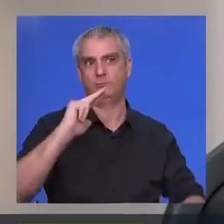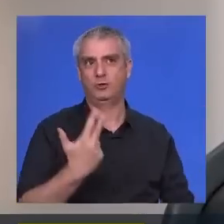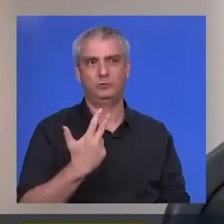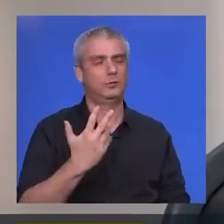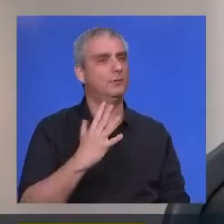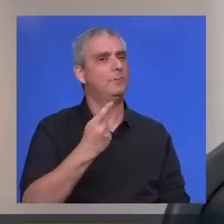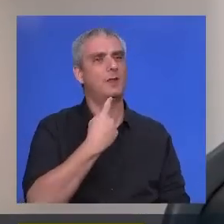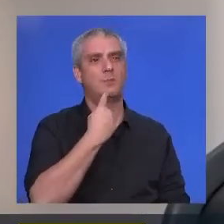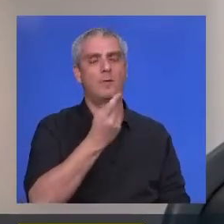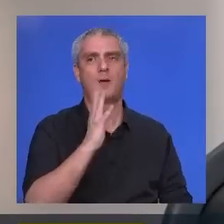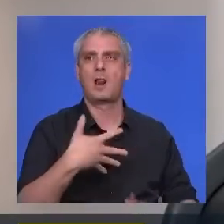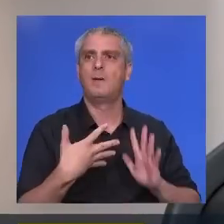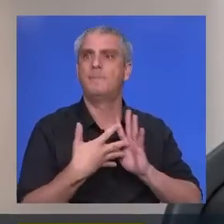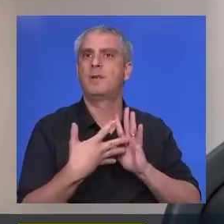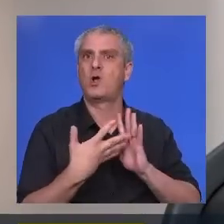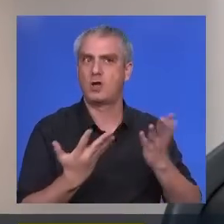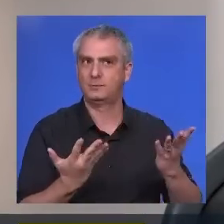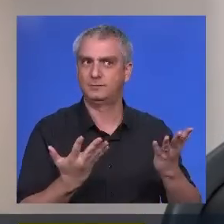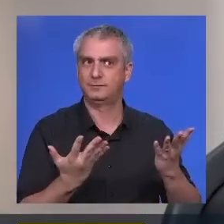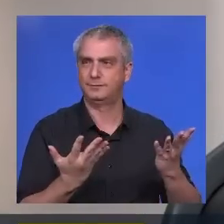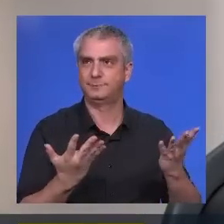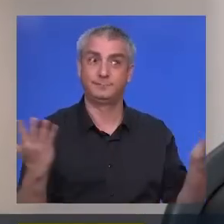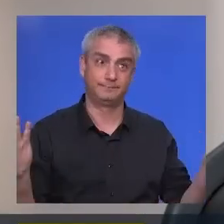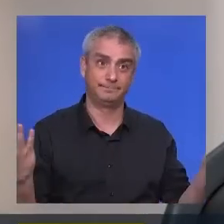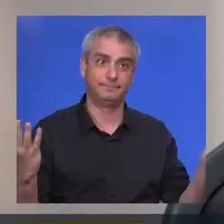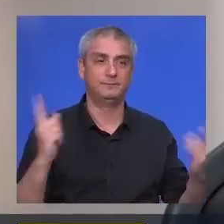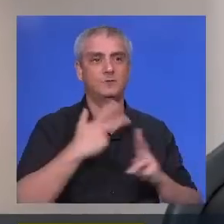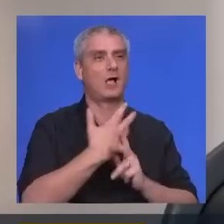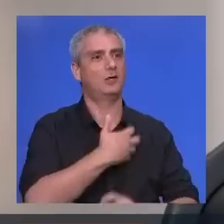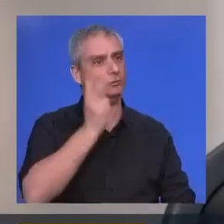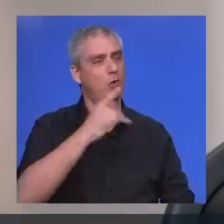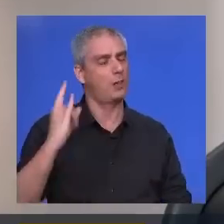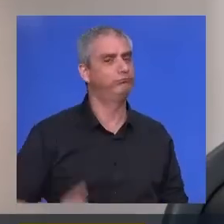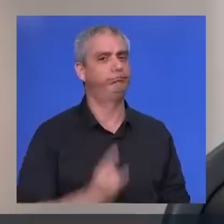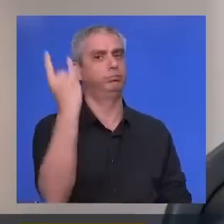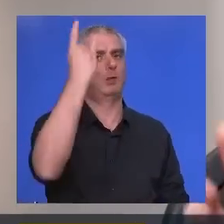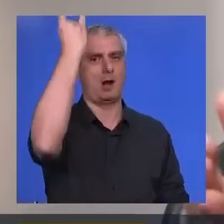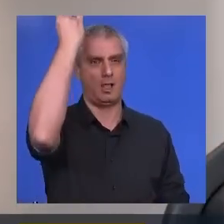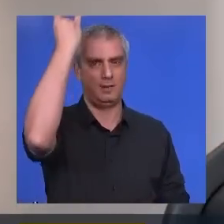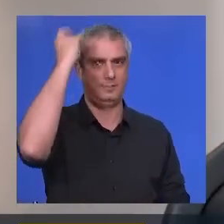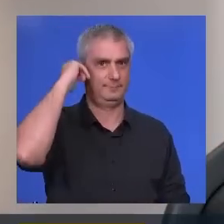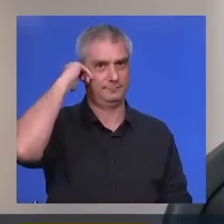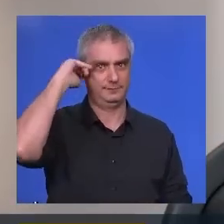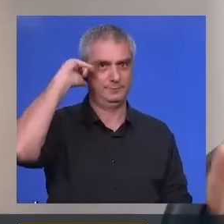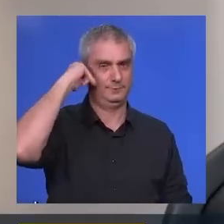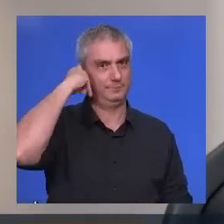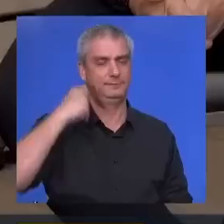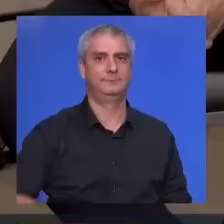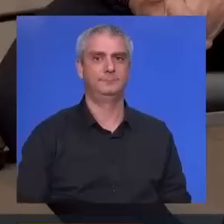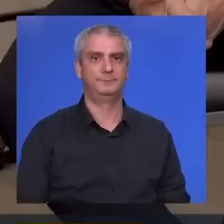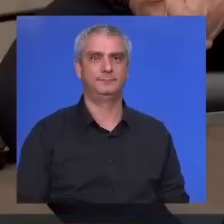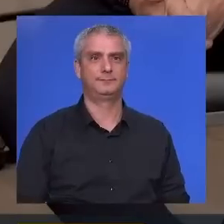the criticism being said that only rich people can get the ticket to go to space, to have that